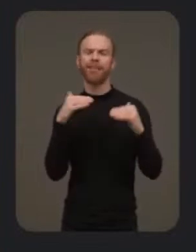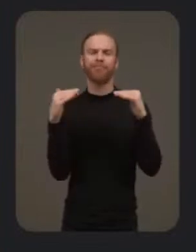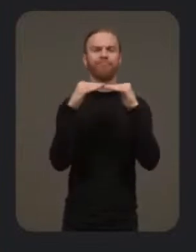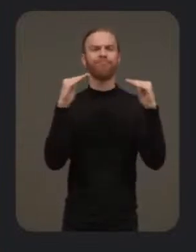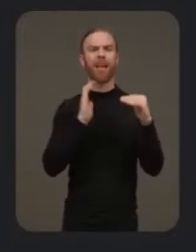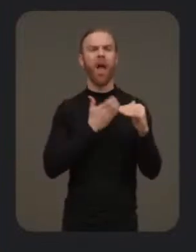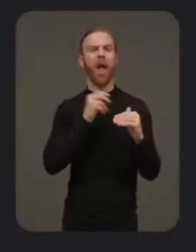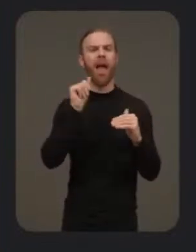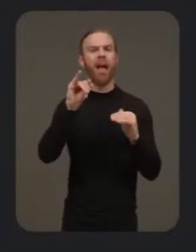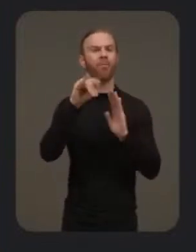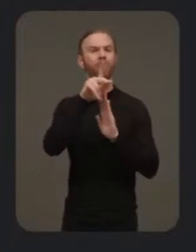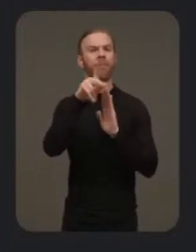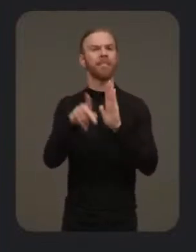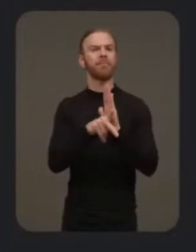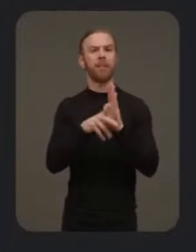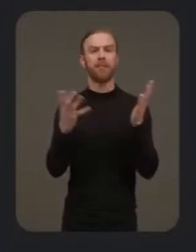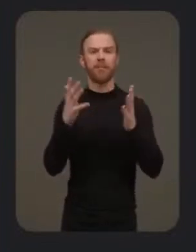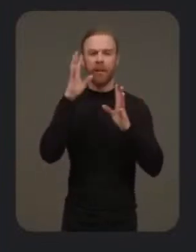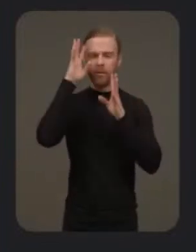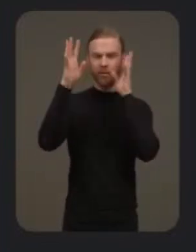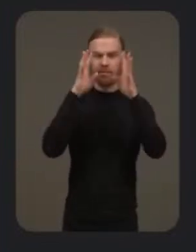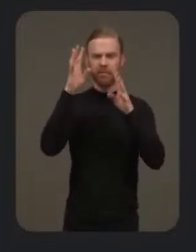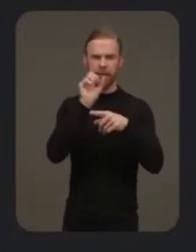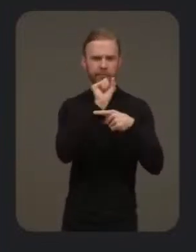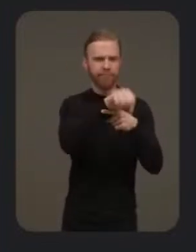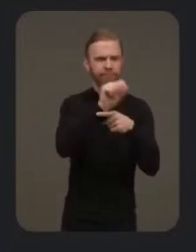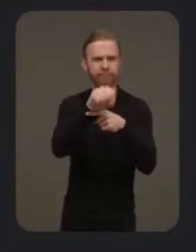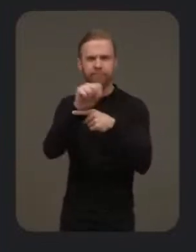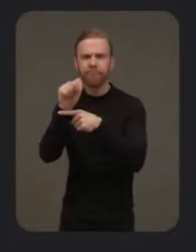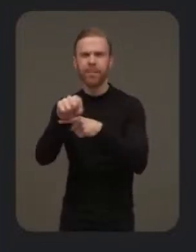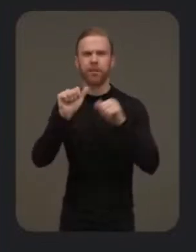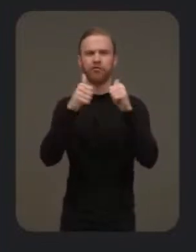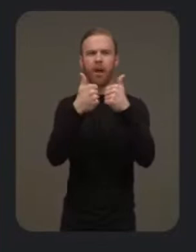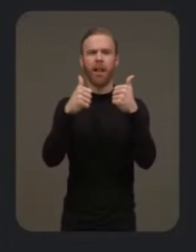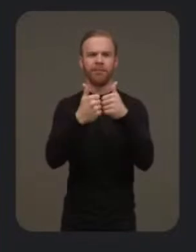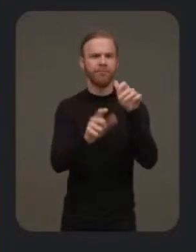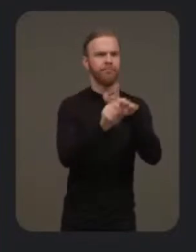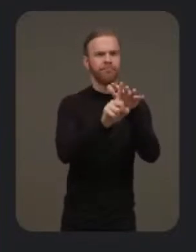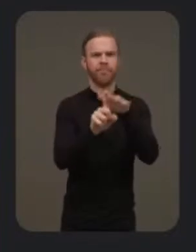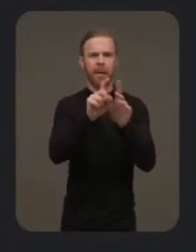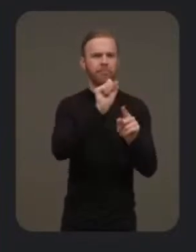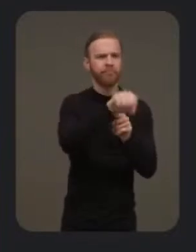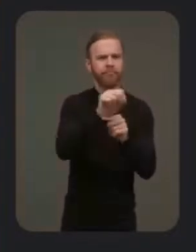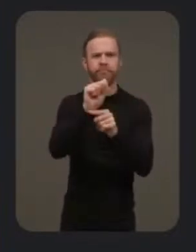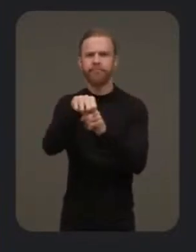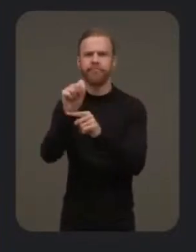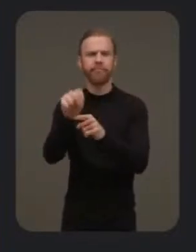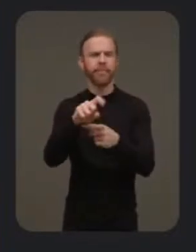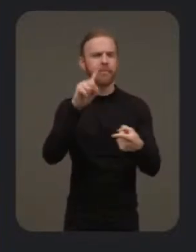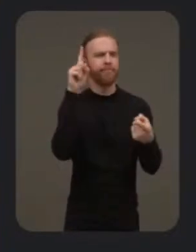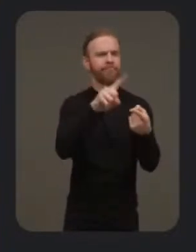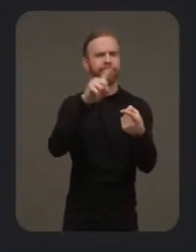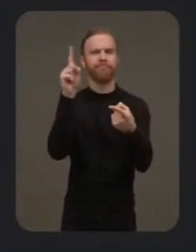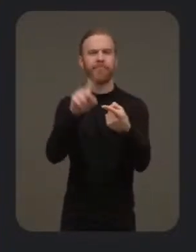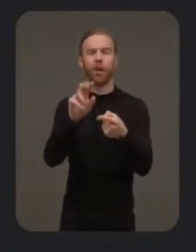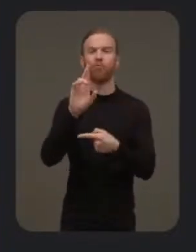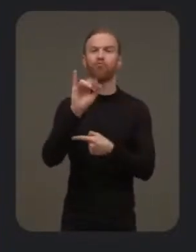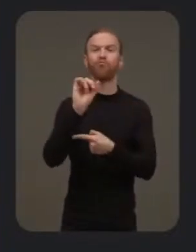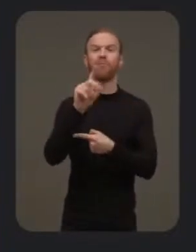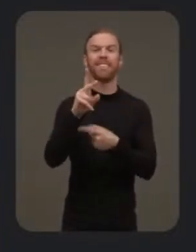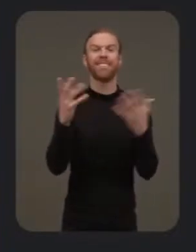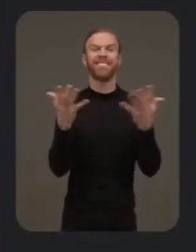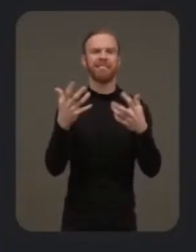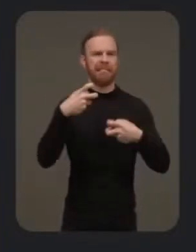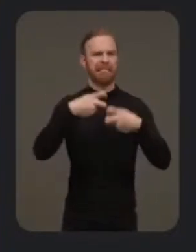is with innovations to tackle challenges as they emerge, like reducing the risk of problematic outputs that